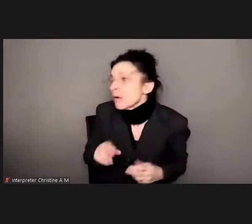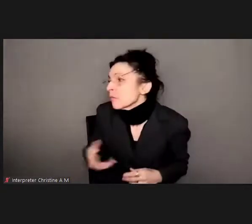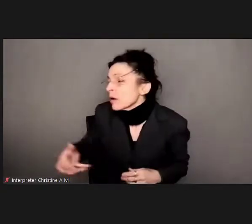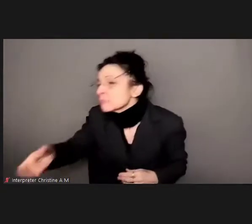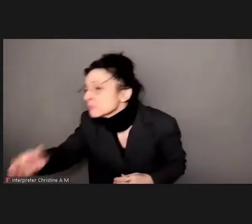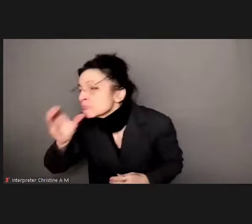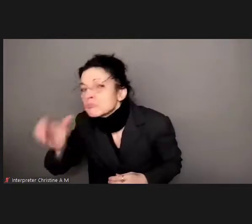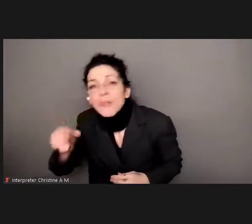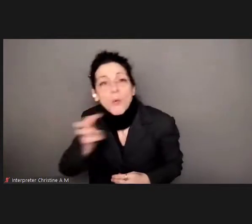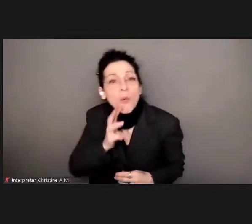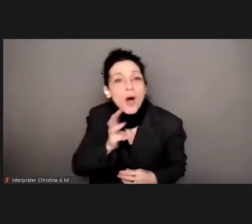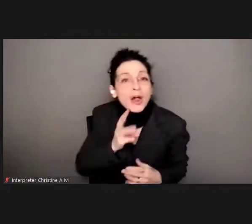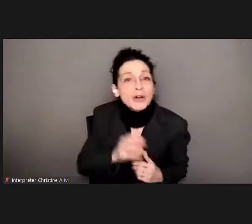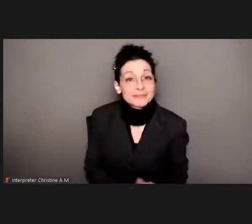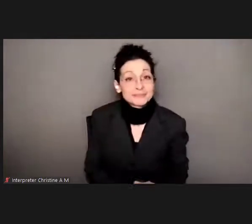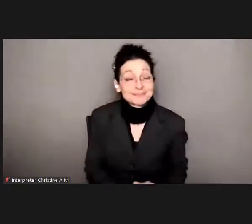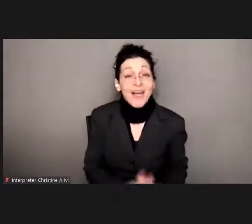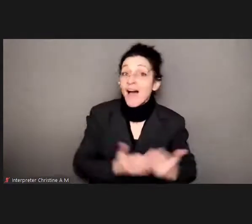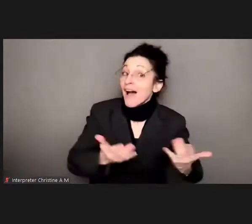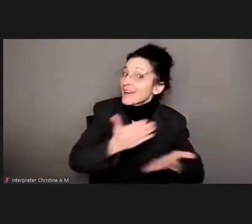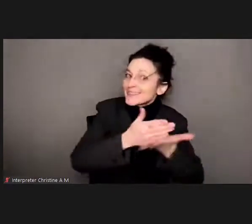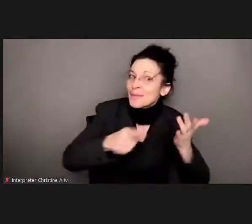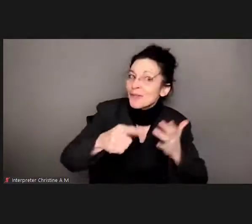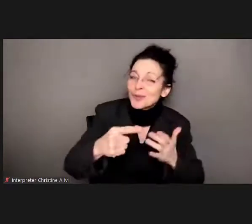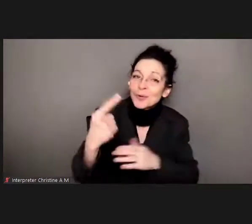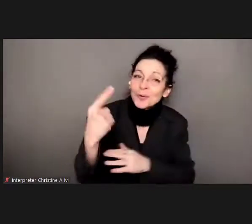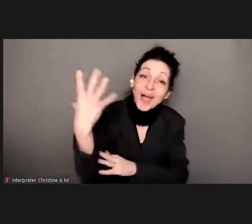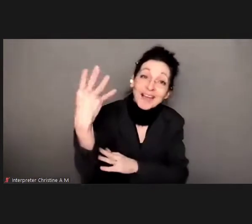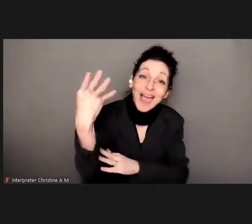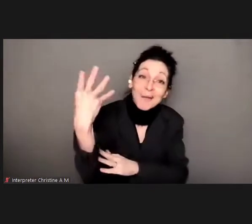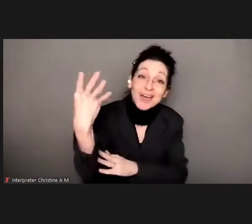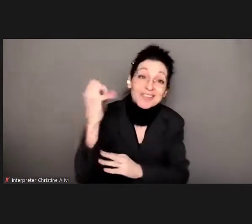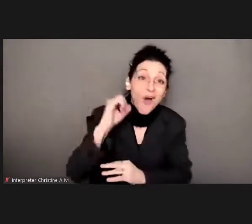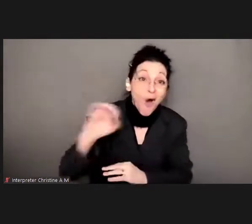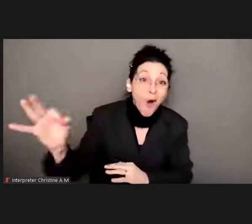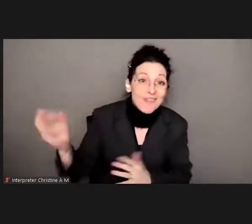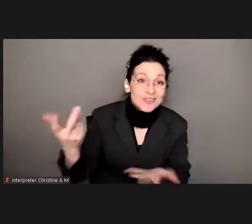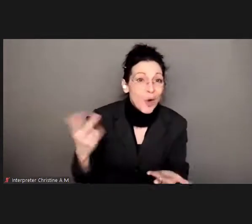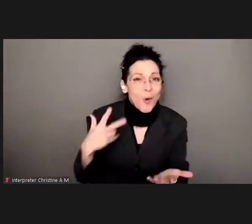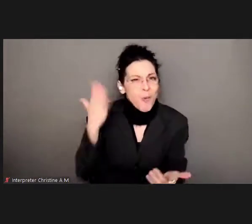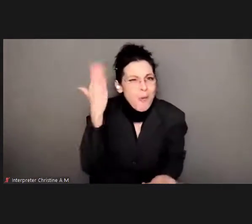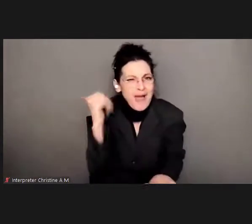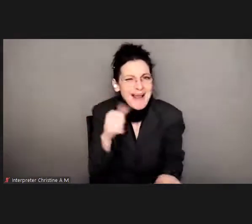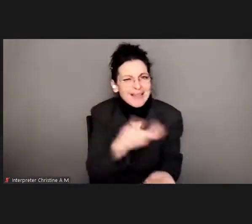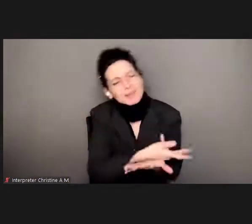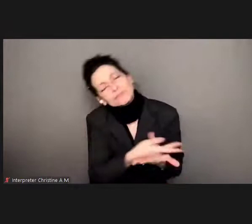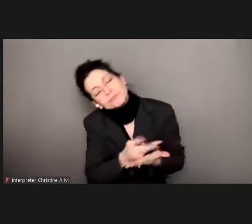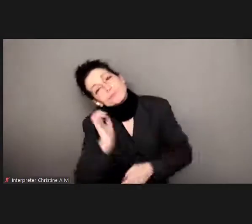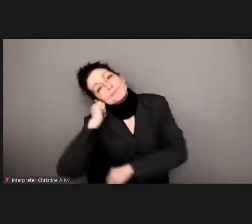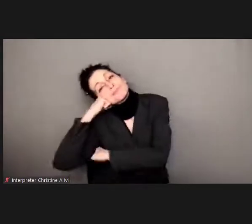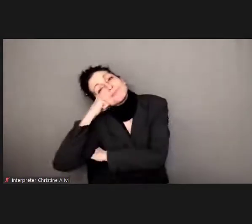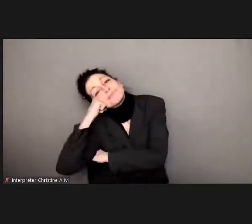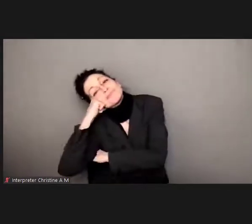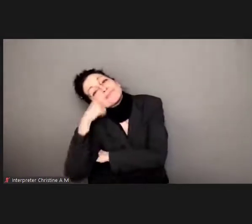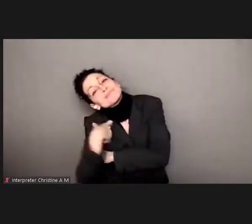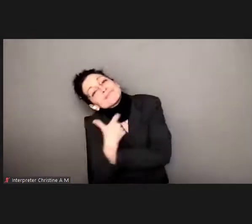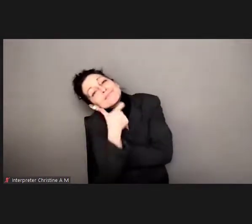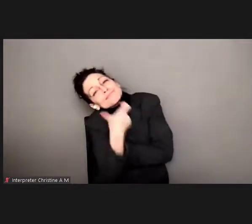basically lie down or do anything else you might wish to do out of view of your camera